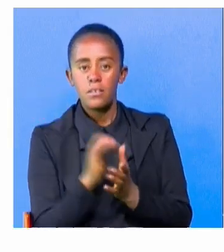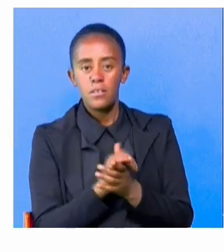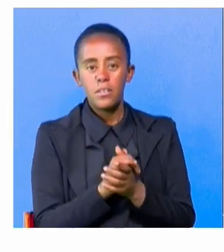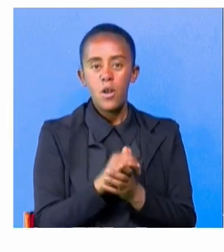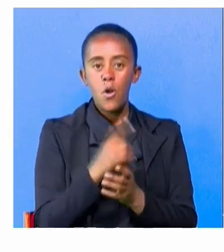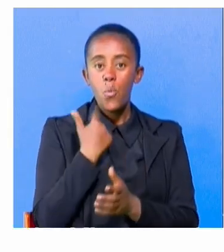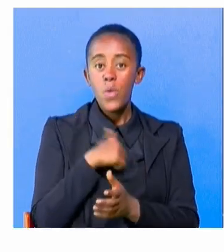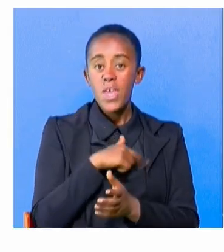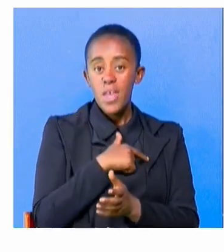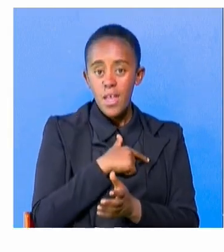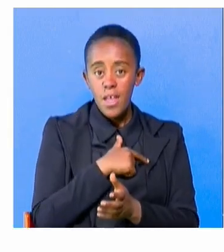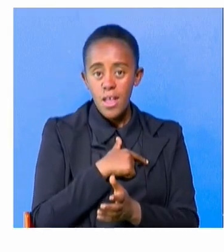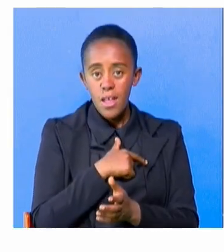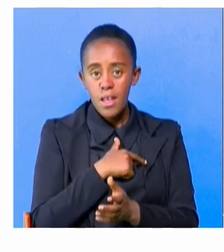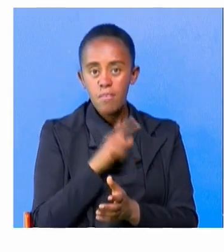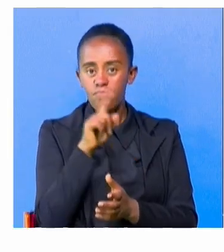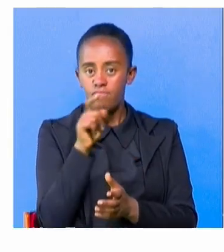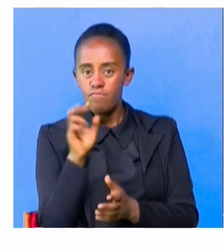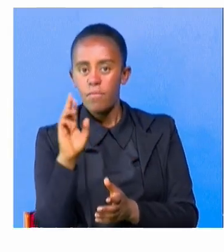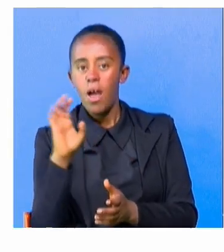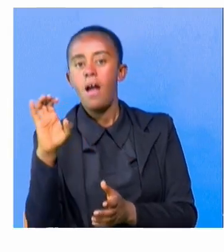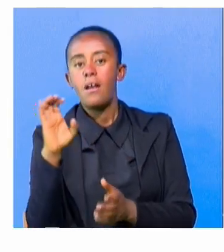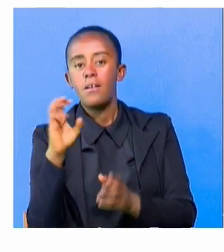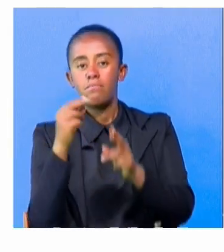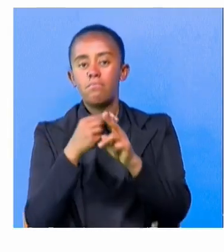We are.